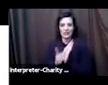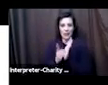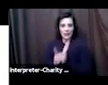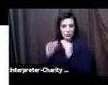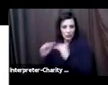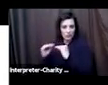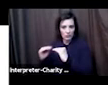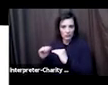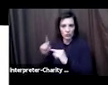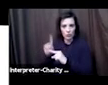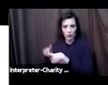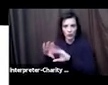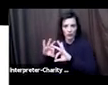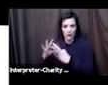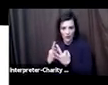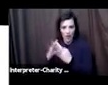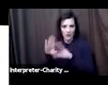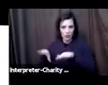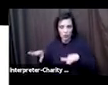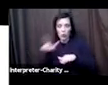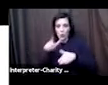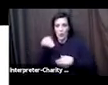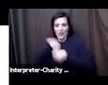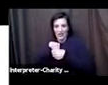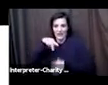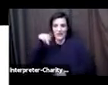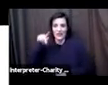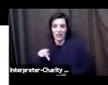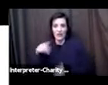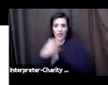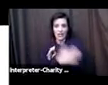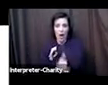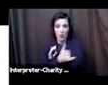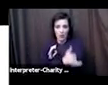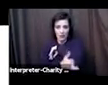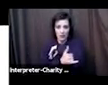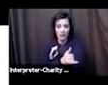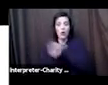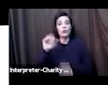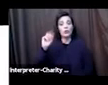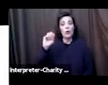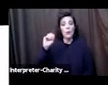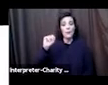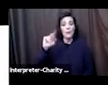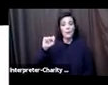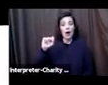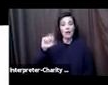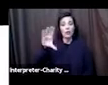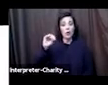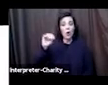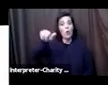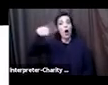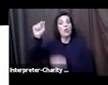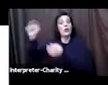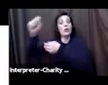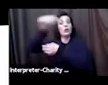free to families and children in Philadelphia County. And then a Monco or other types of counties in the area would need to